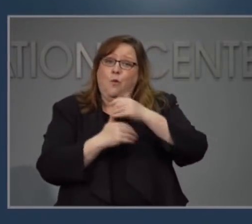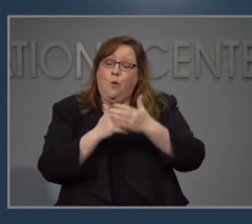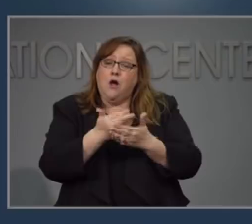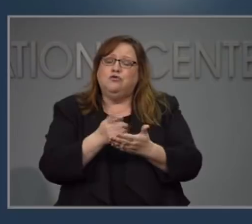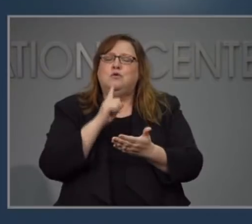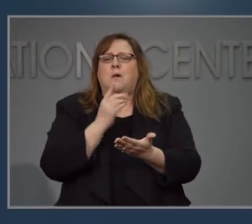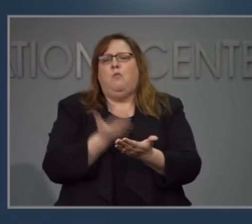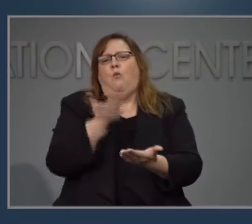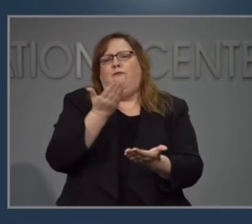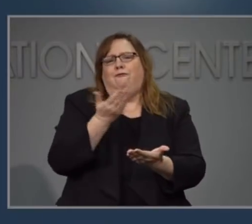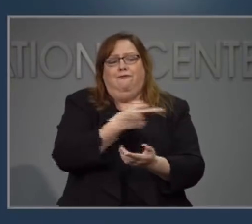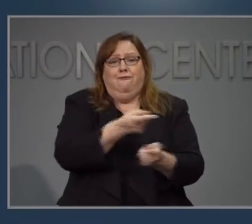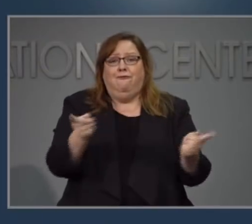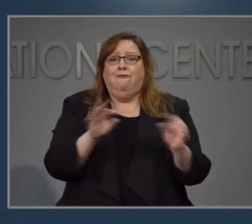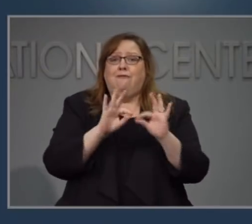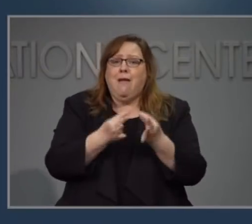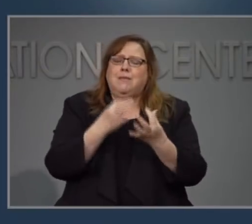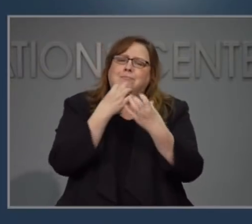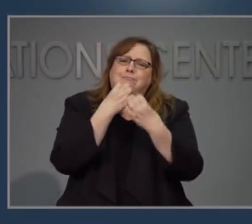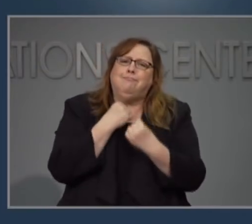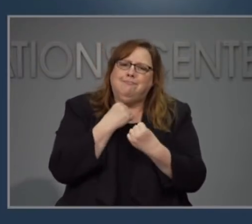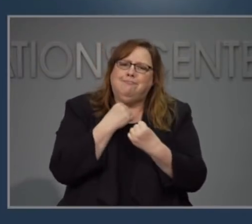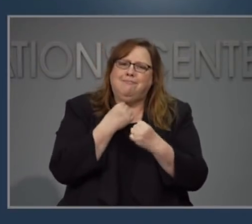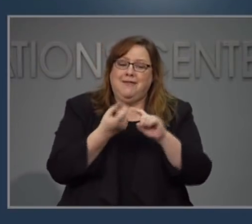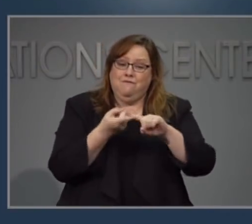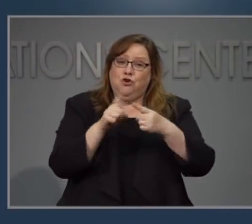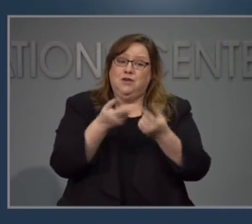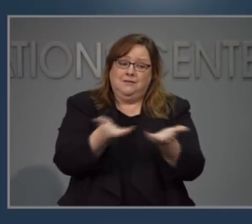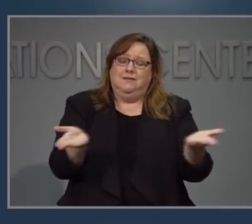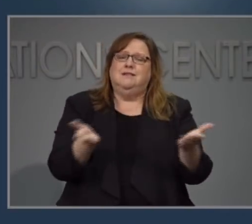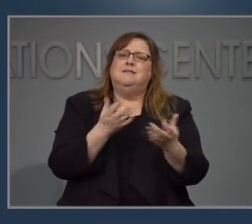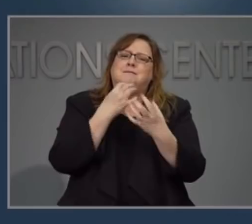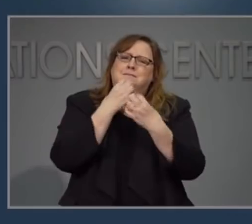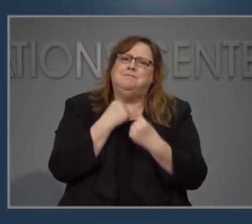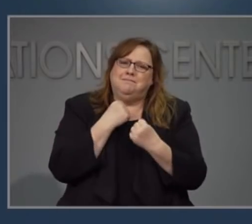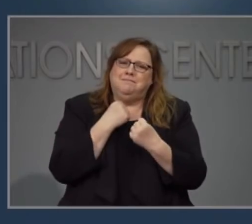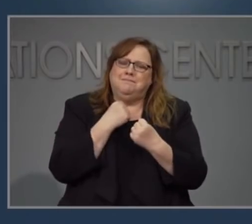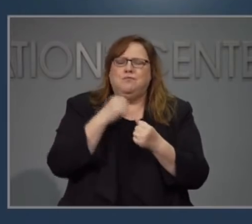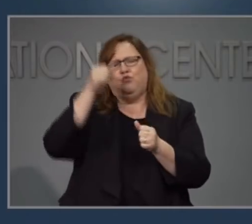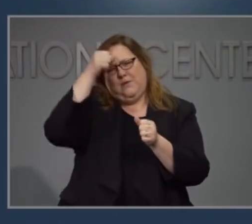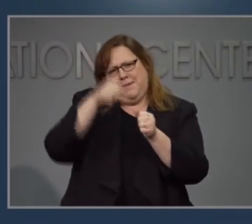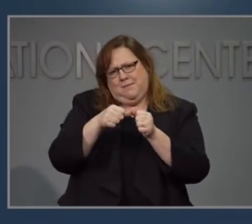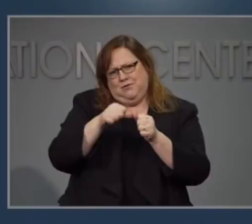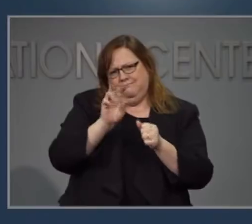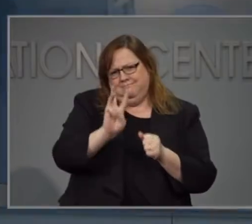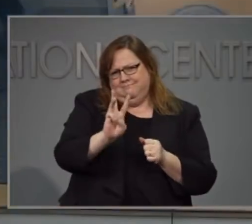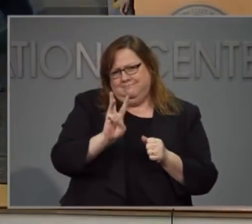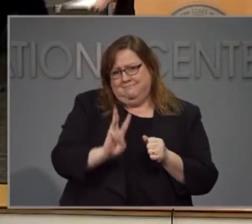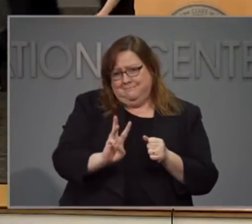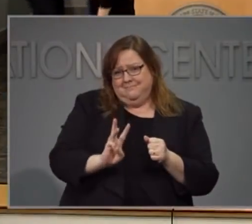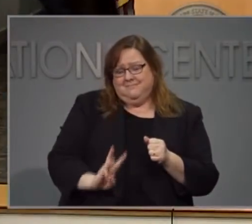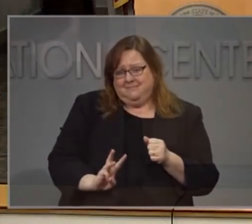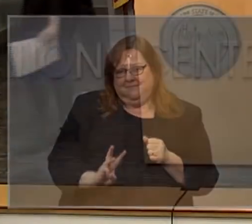them. So remember, wear, wait, and wash. Thank you, Governor.